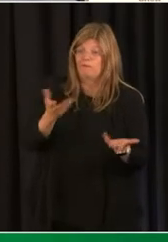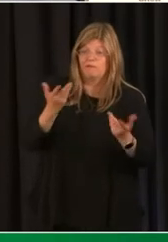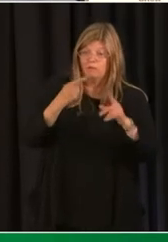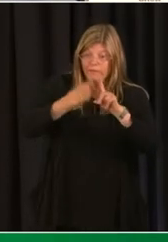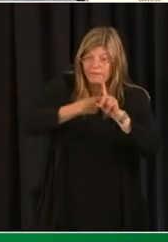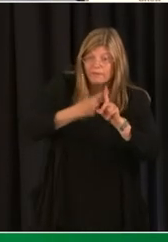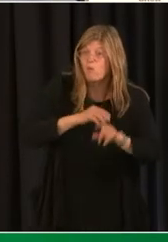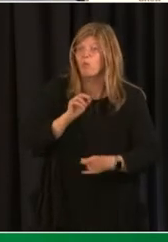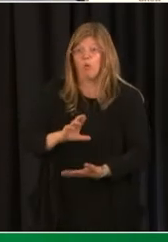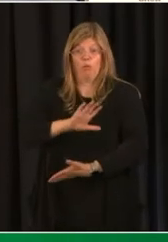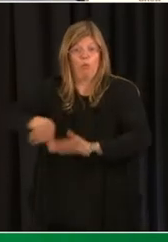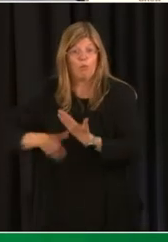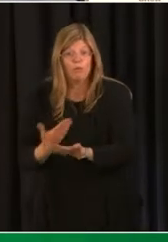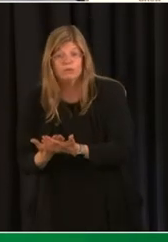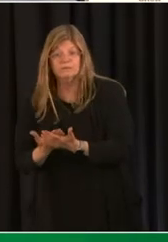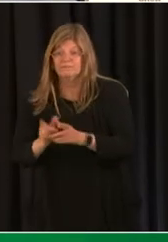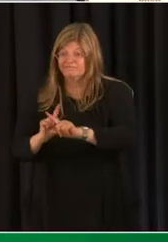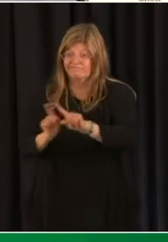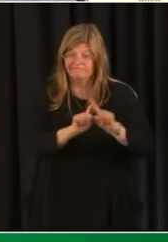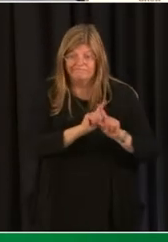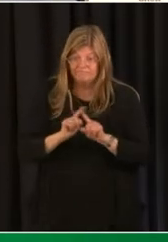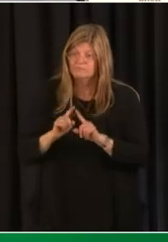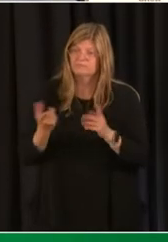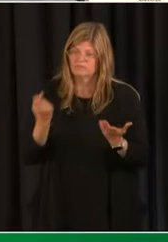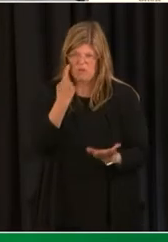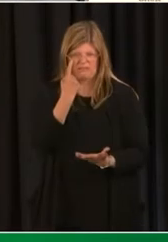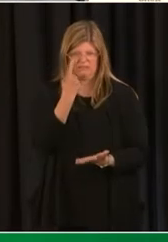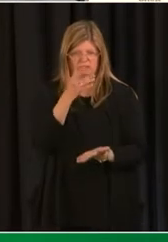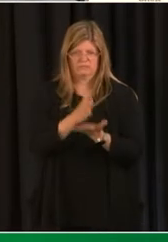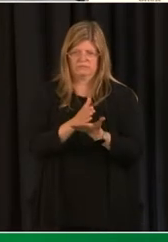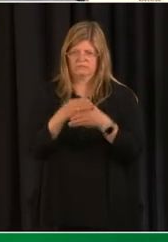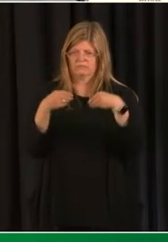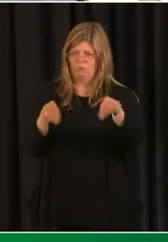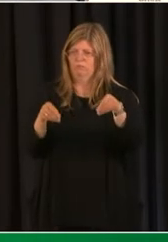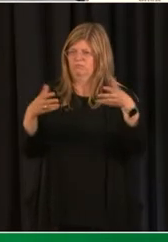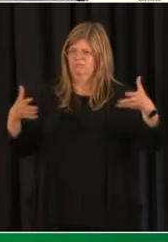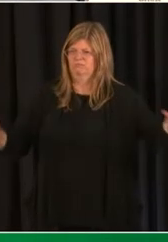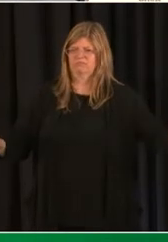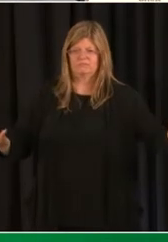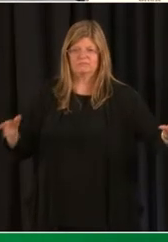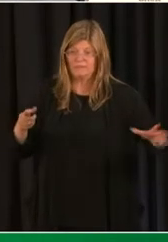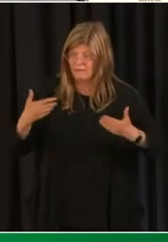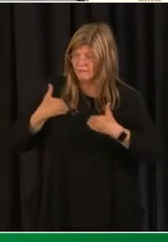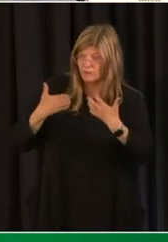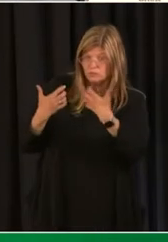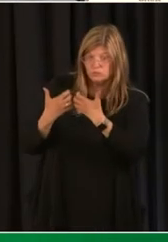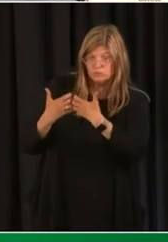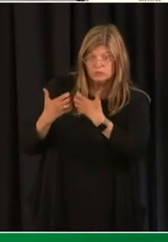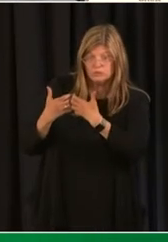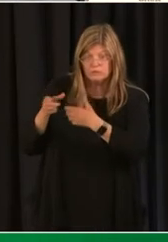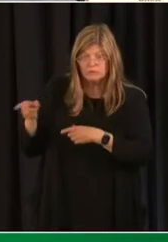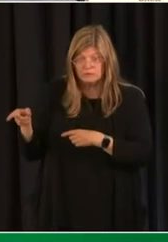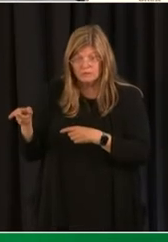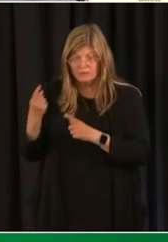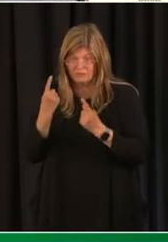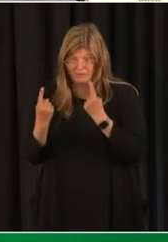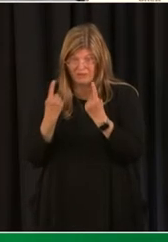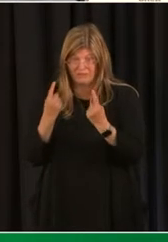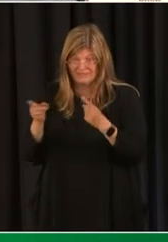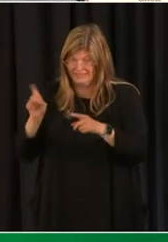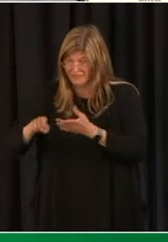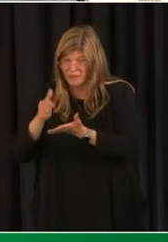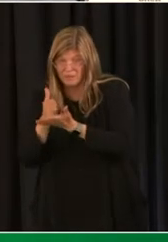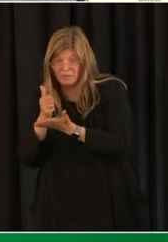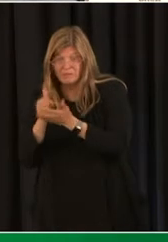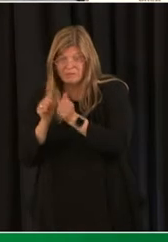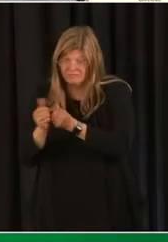of utilities. So it is a single stop shop. And if you have in a roommate situation and one of the roommates needs help with